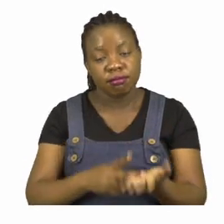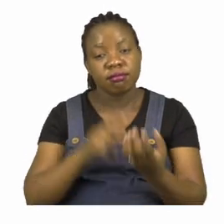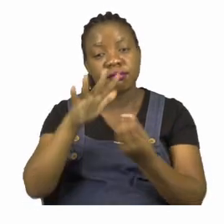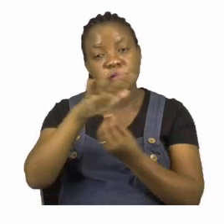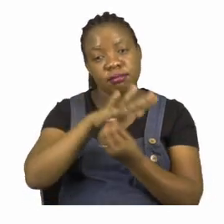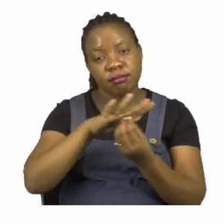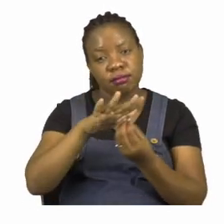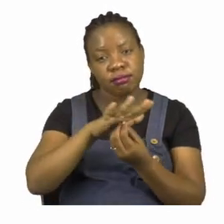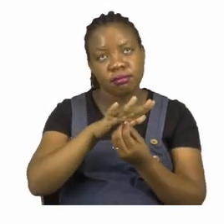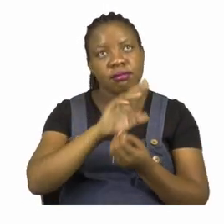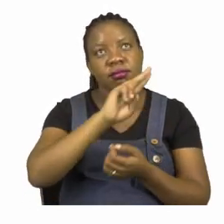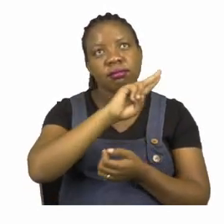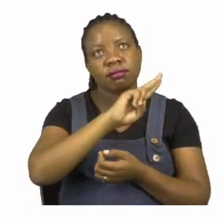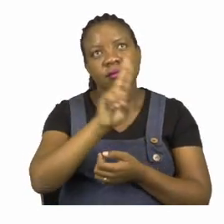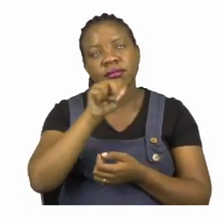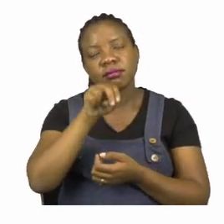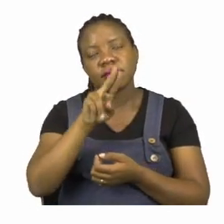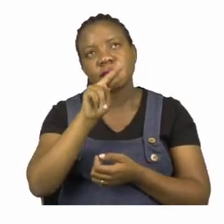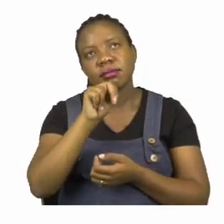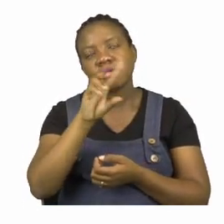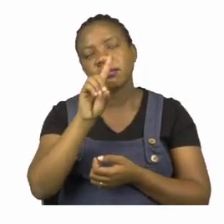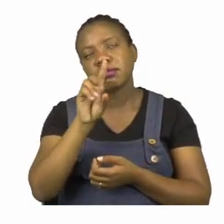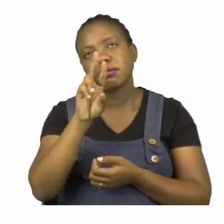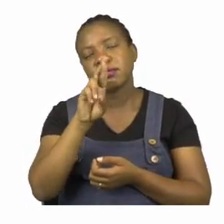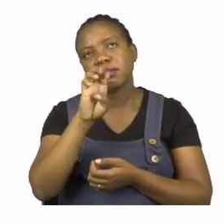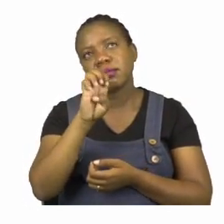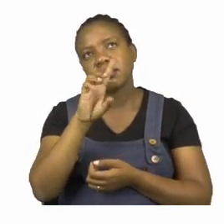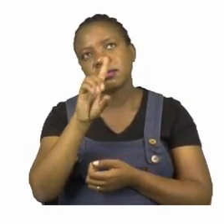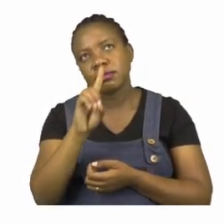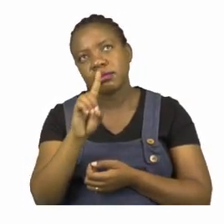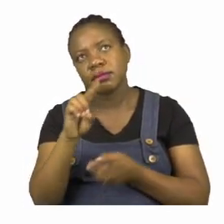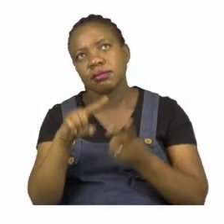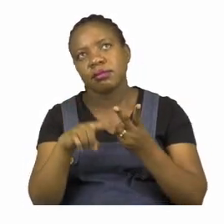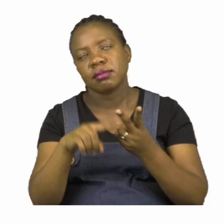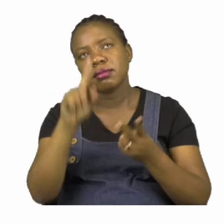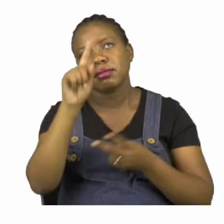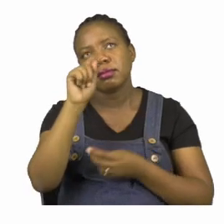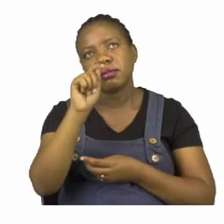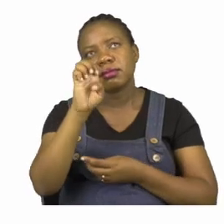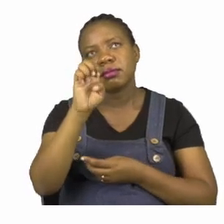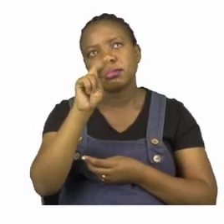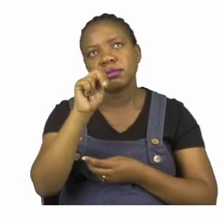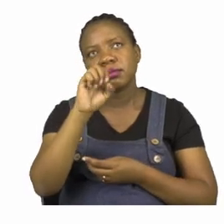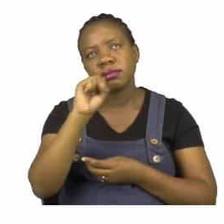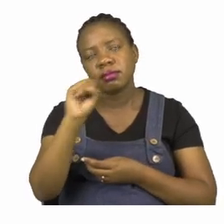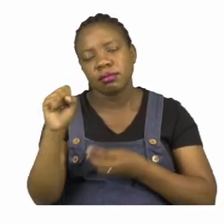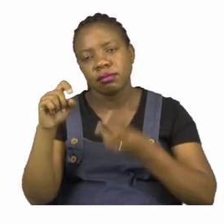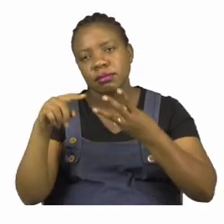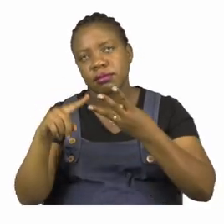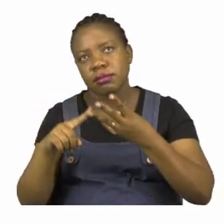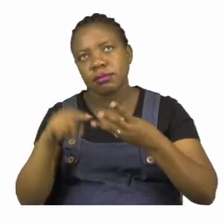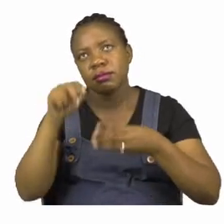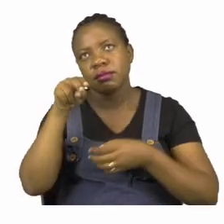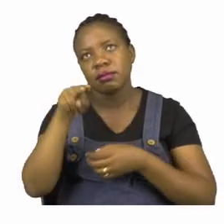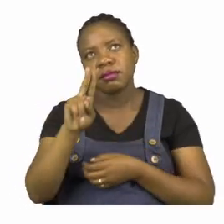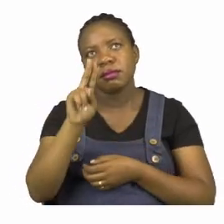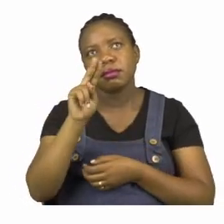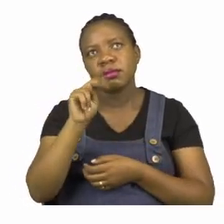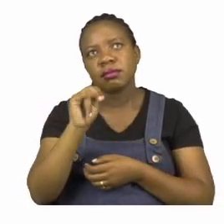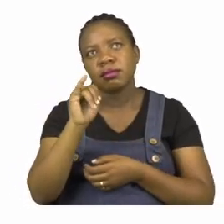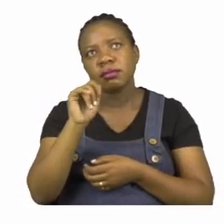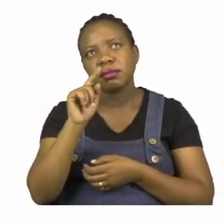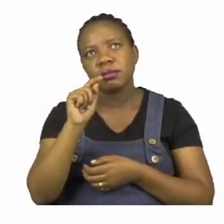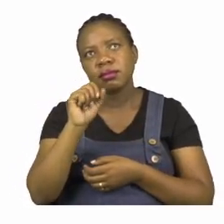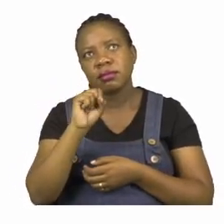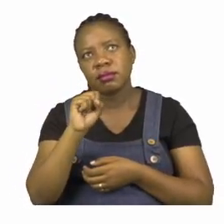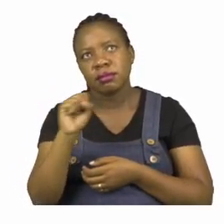units. Now today, they want us to use our abacus. They have shown you the difference on hundreds, tens,